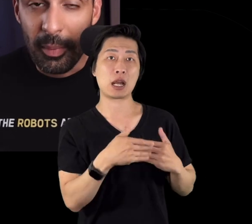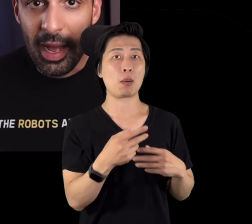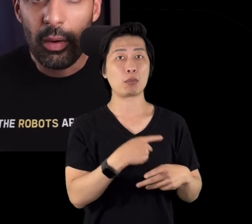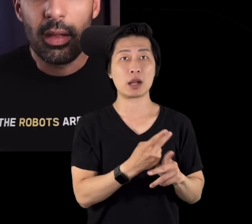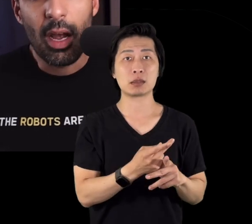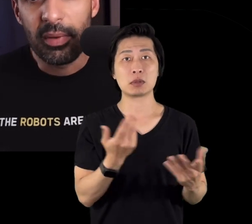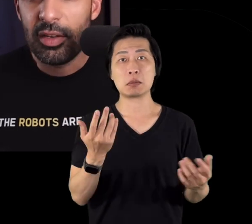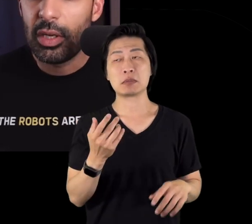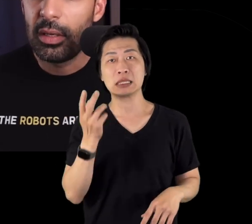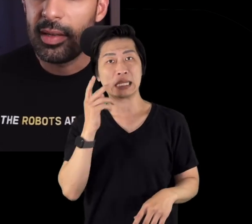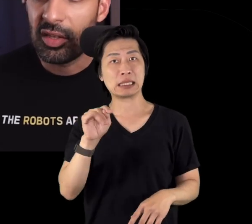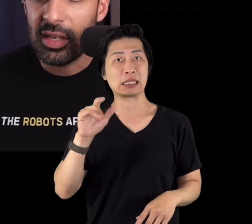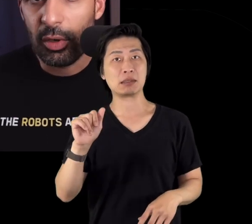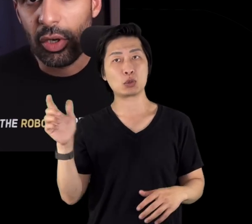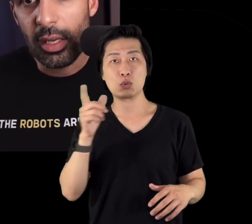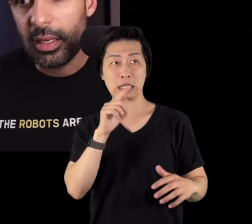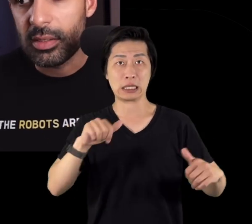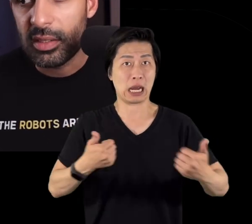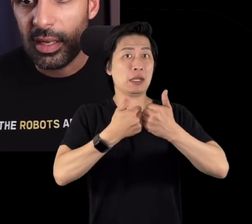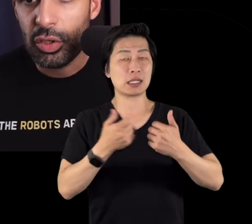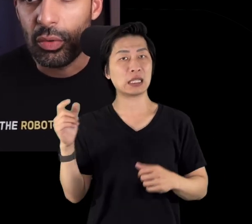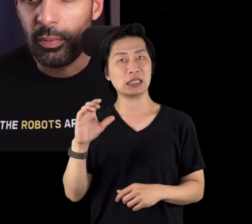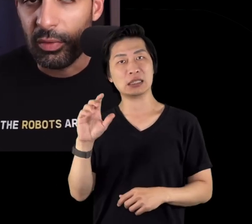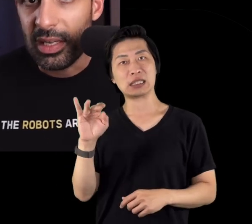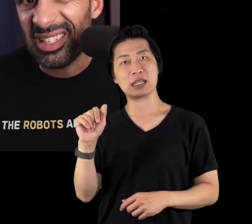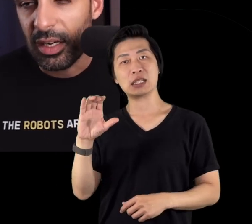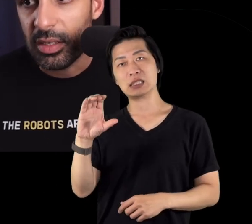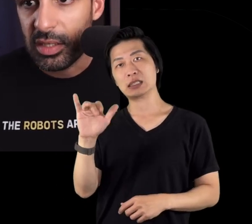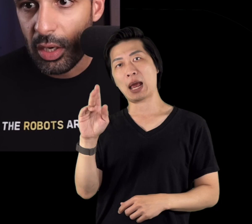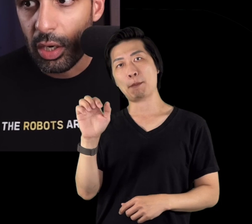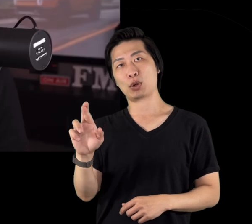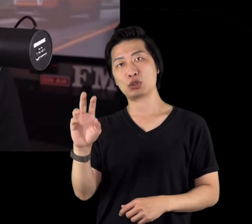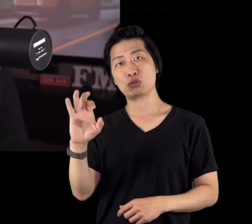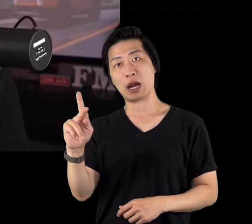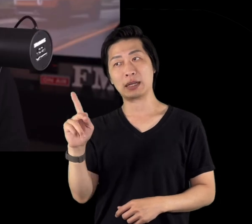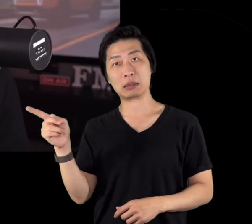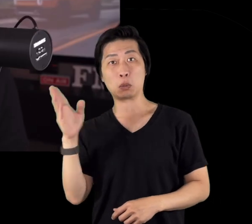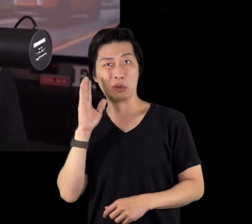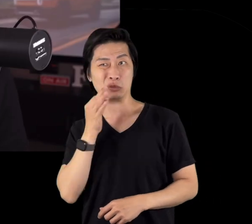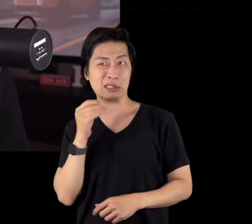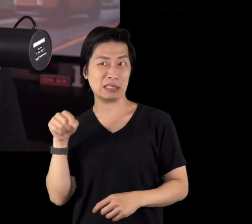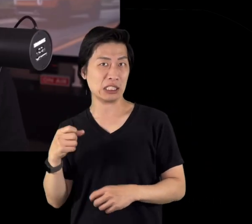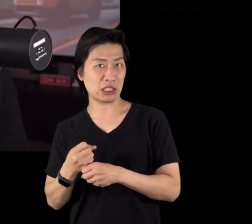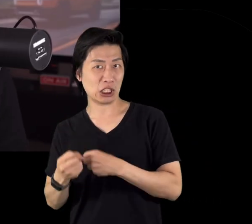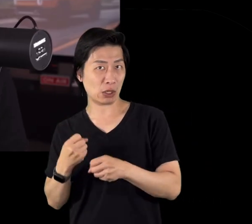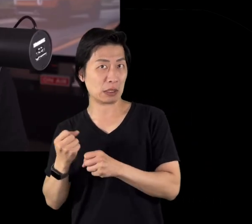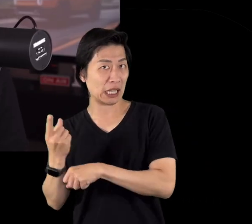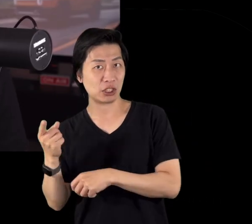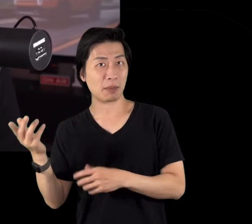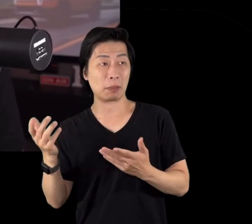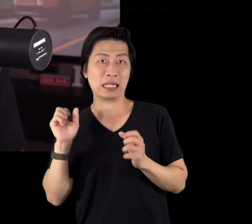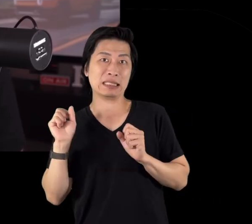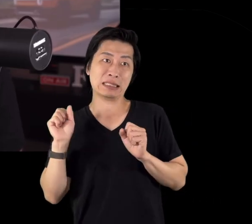that are coming out and the competition, Tesla Cybertruck is set to be released later this year, and this could eat into Rivian's pickup